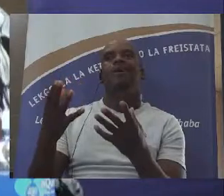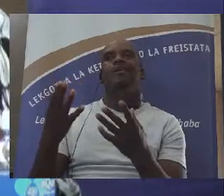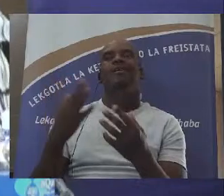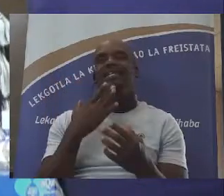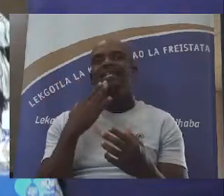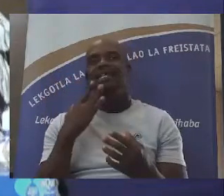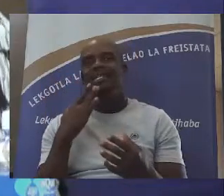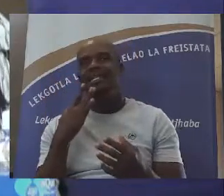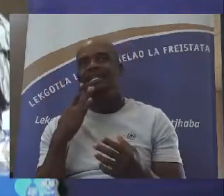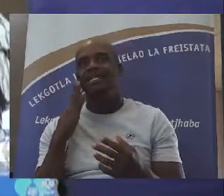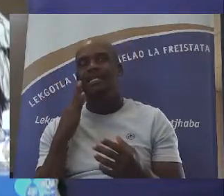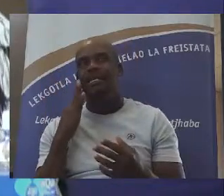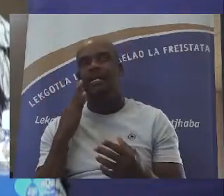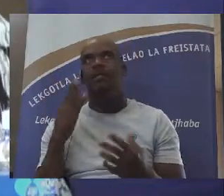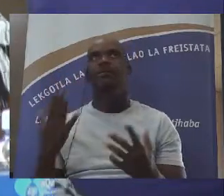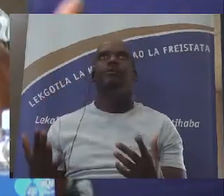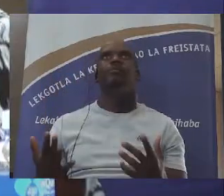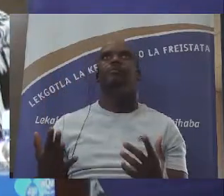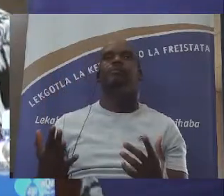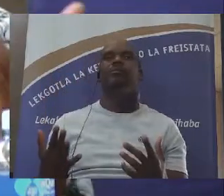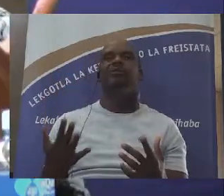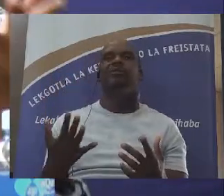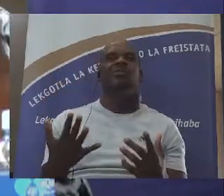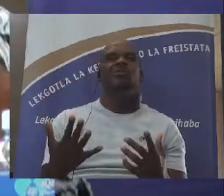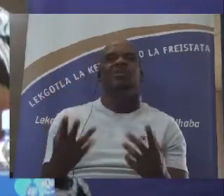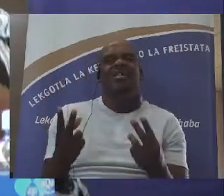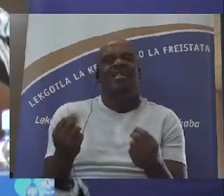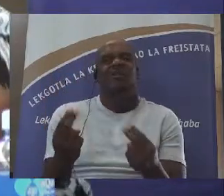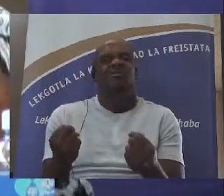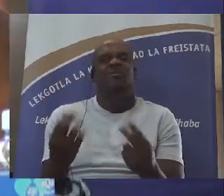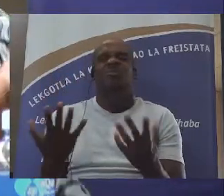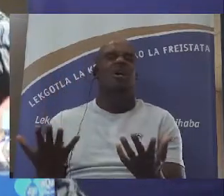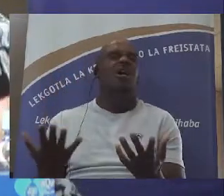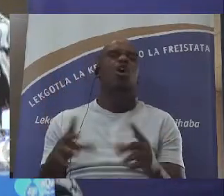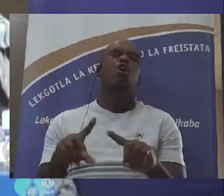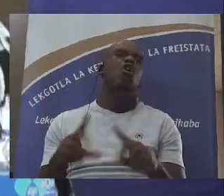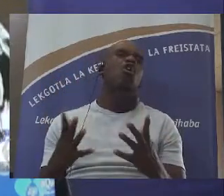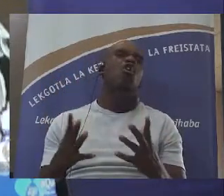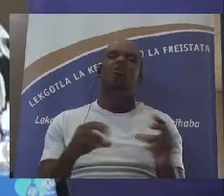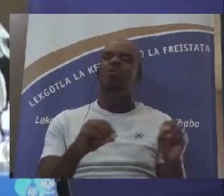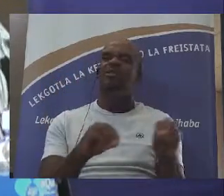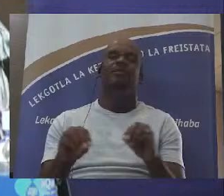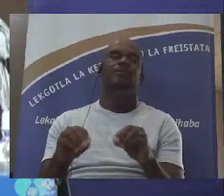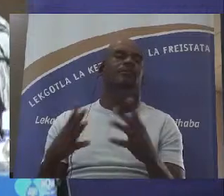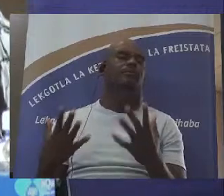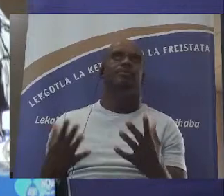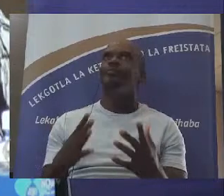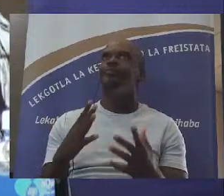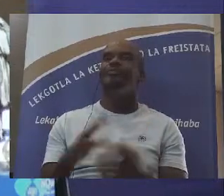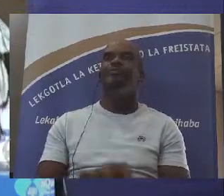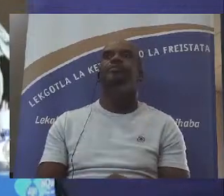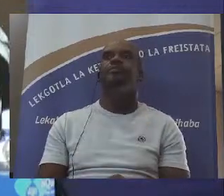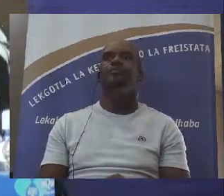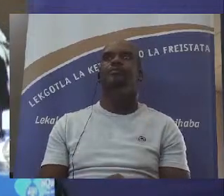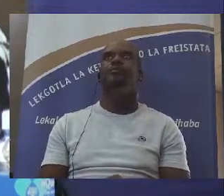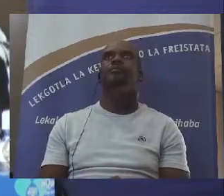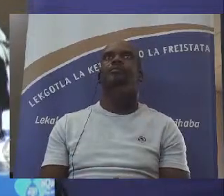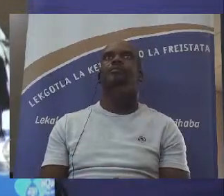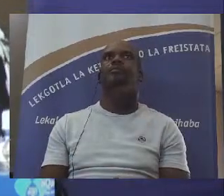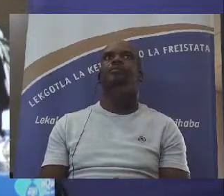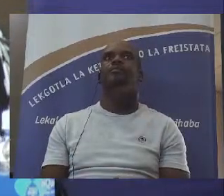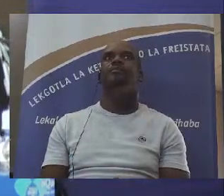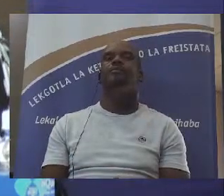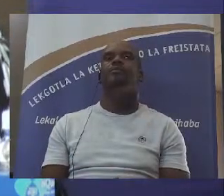not exceeding 2 years, whether it's renewable or not renewable, whether it's transferable or not transferable.